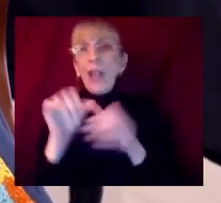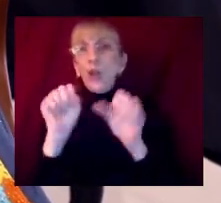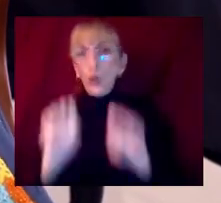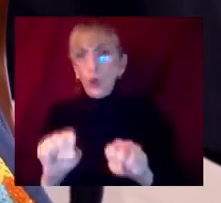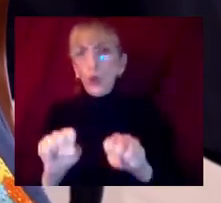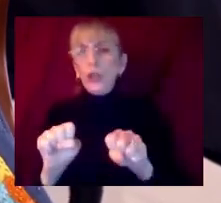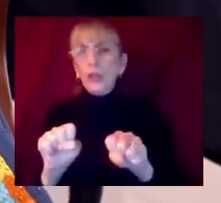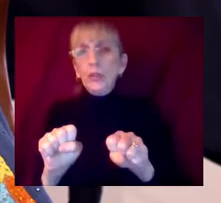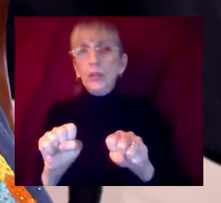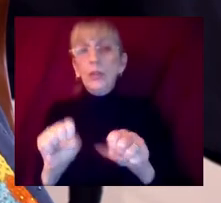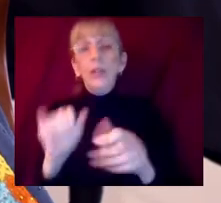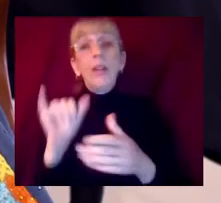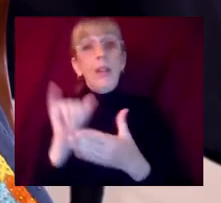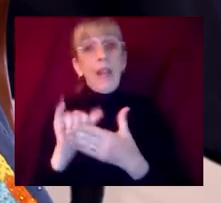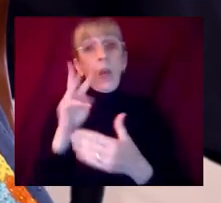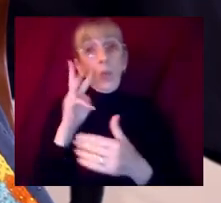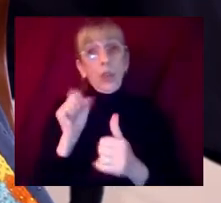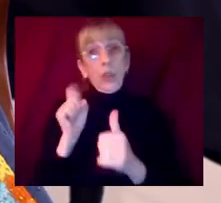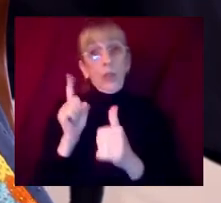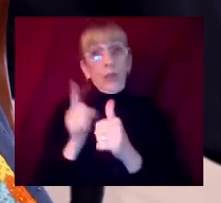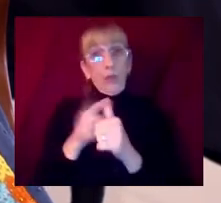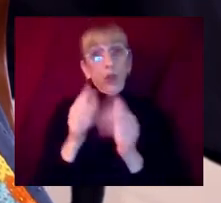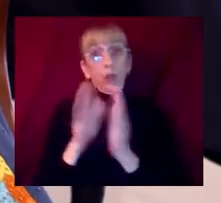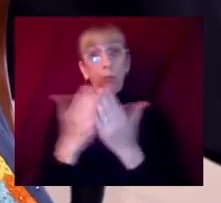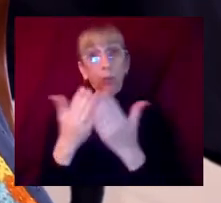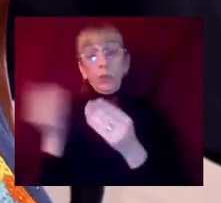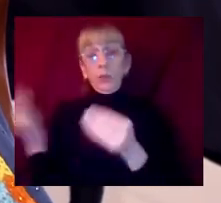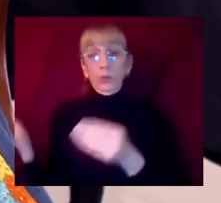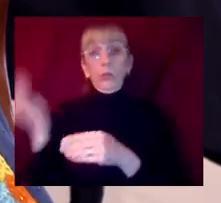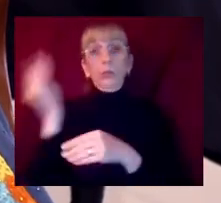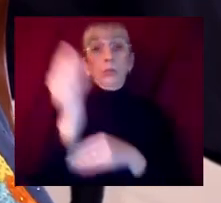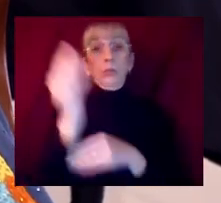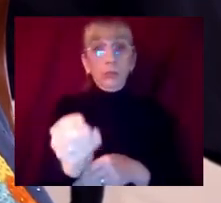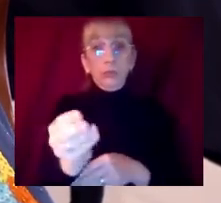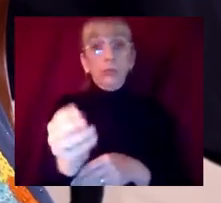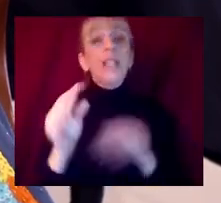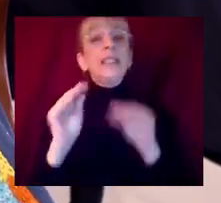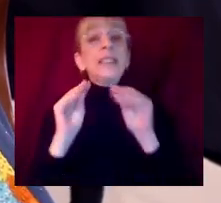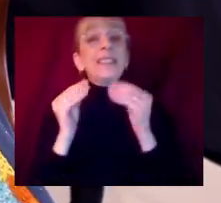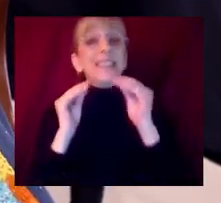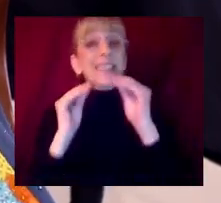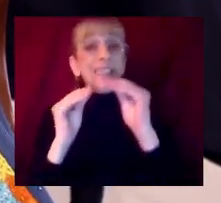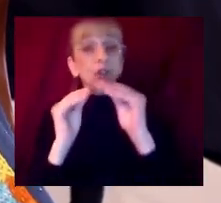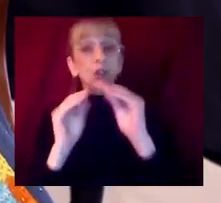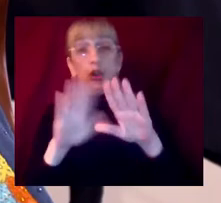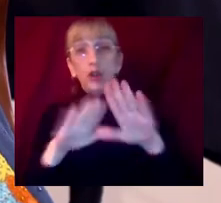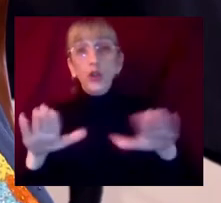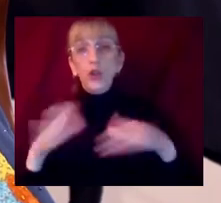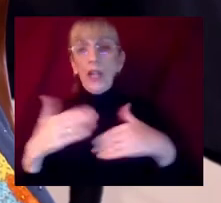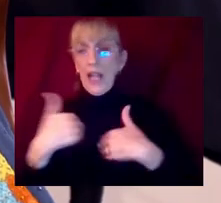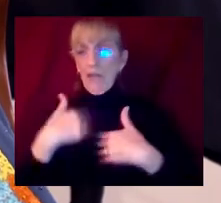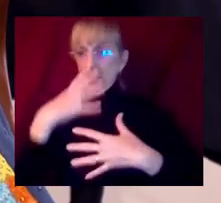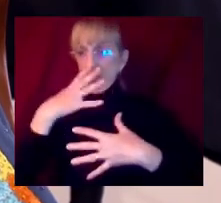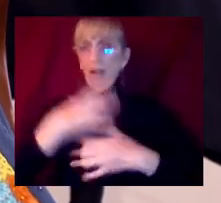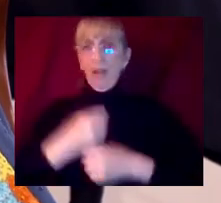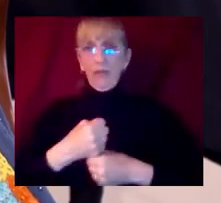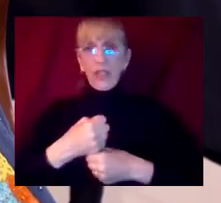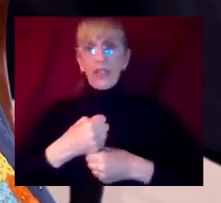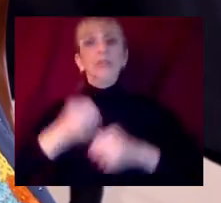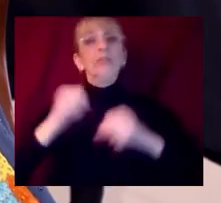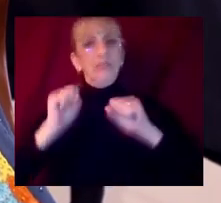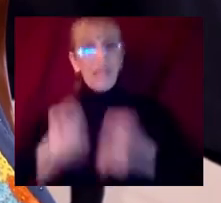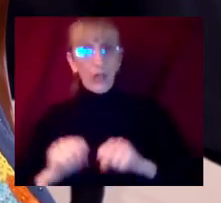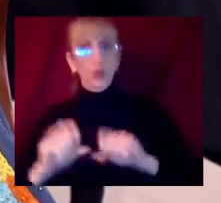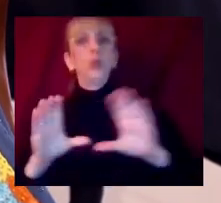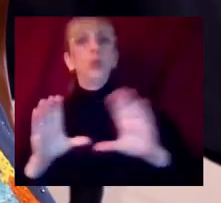put into the Imagination Library, because it teaches children, you know, to have confidence and that you can do it. And I just